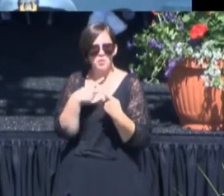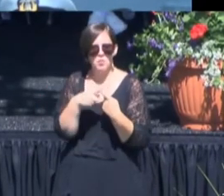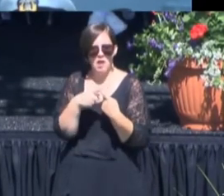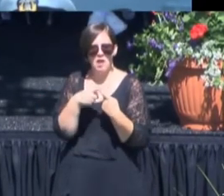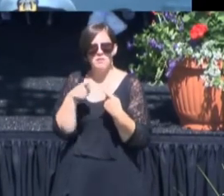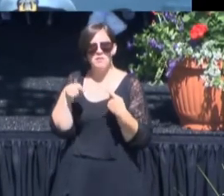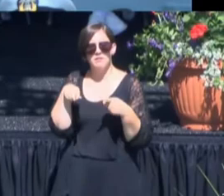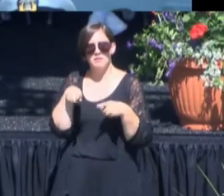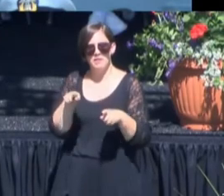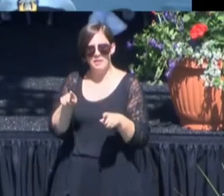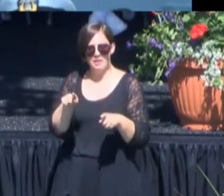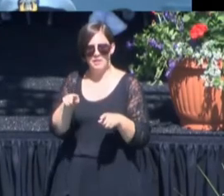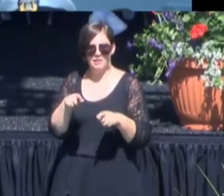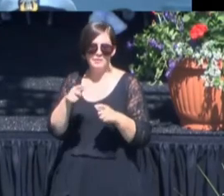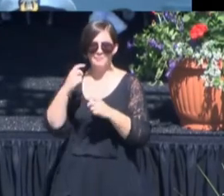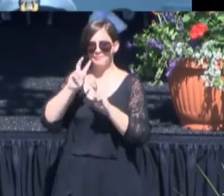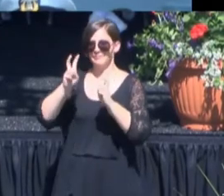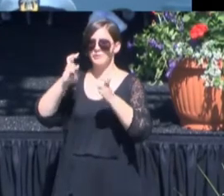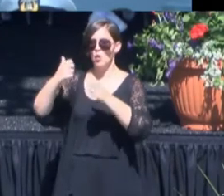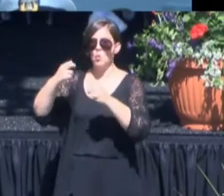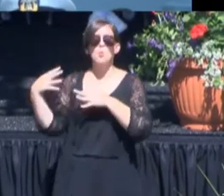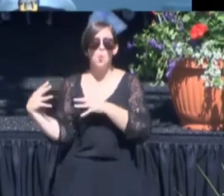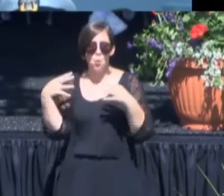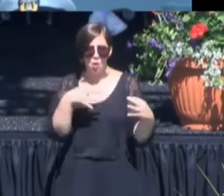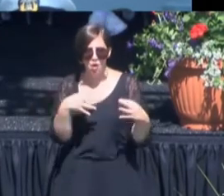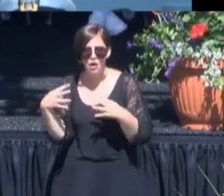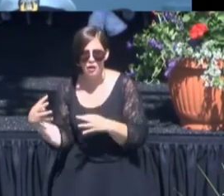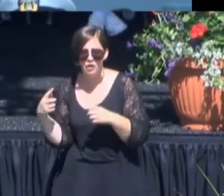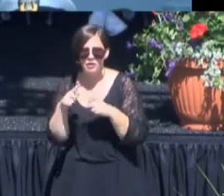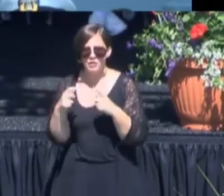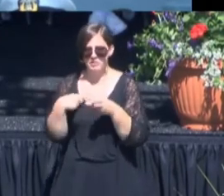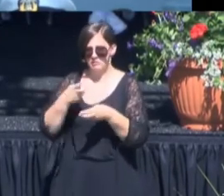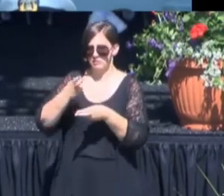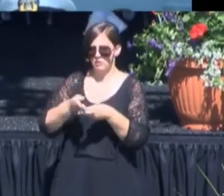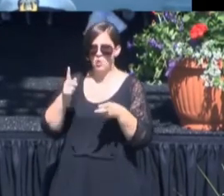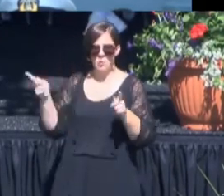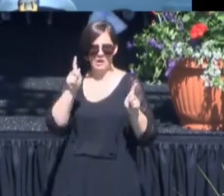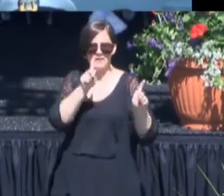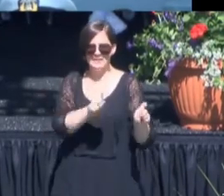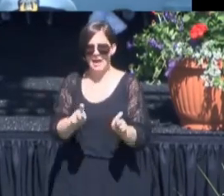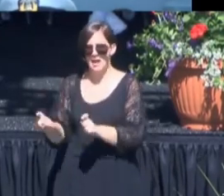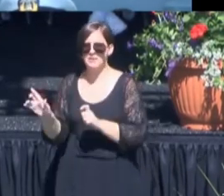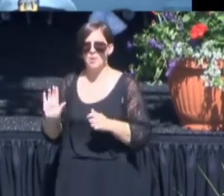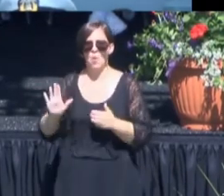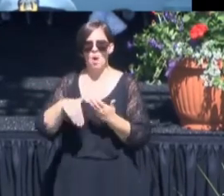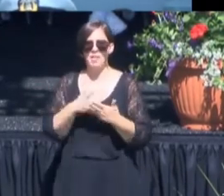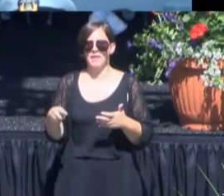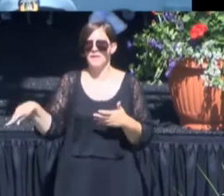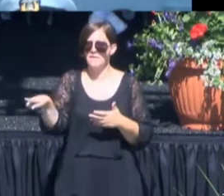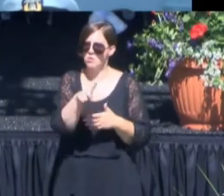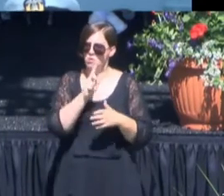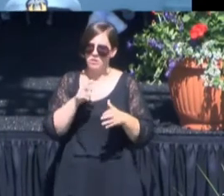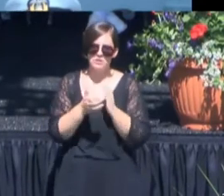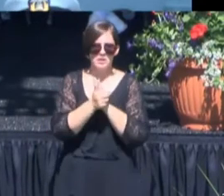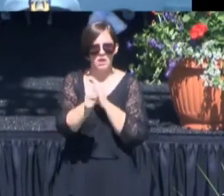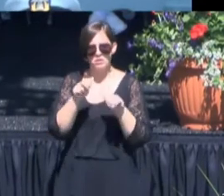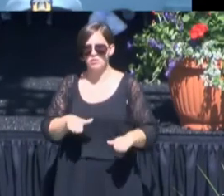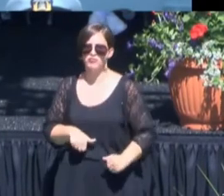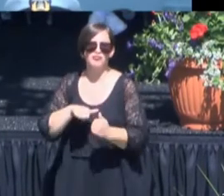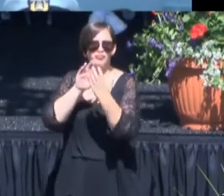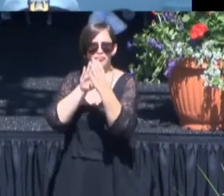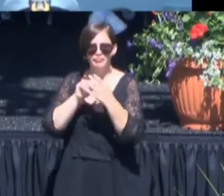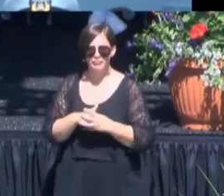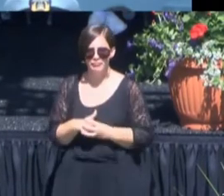in the armed services we call war was going to test all of the mariners that we had and then some. He put to sea